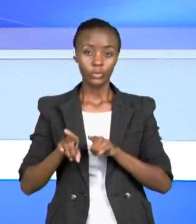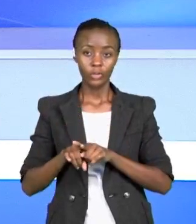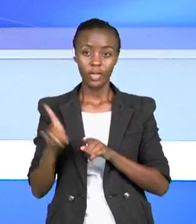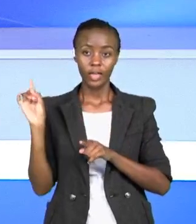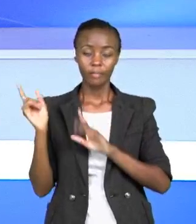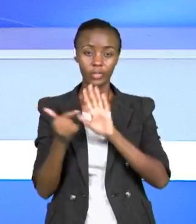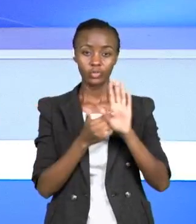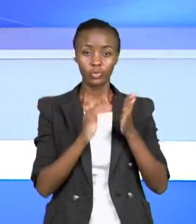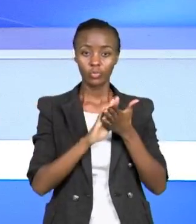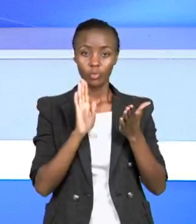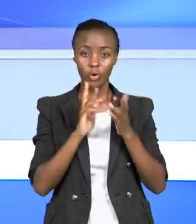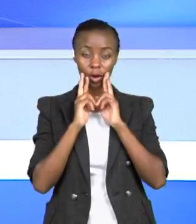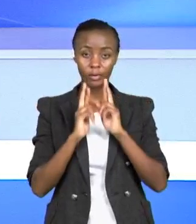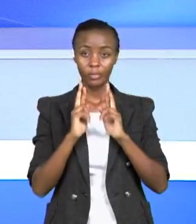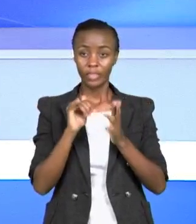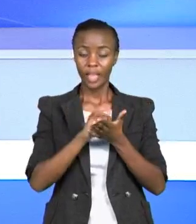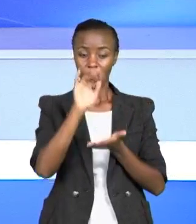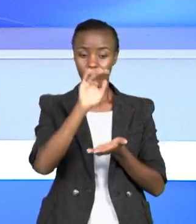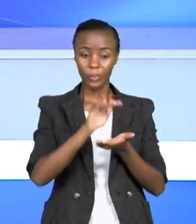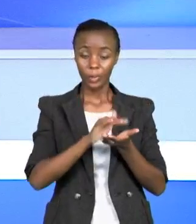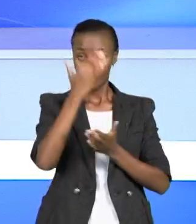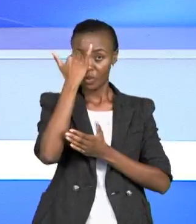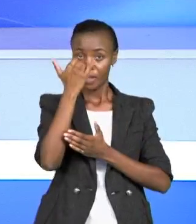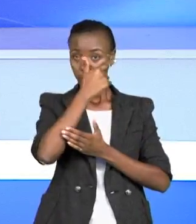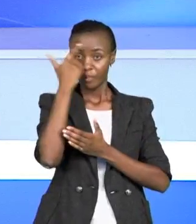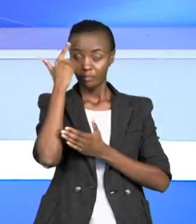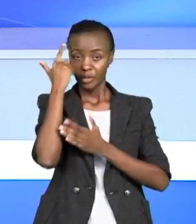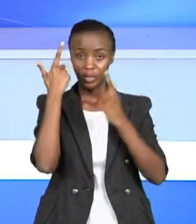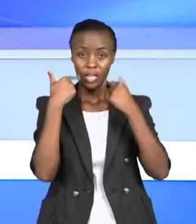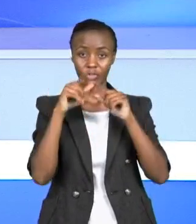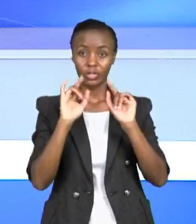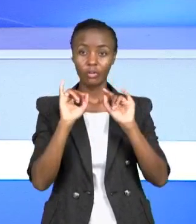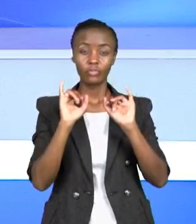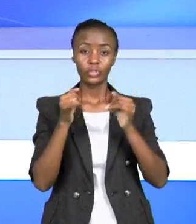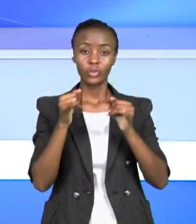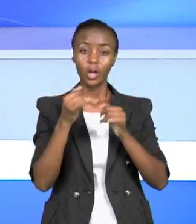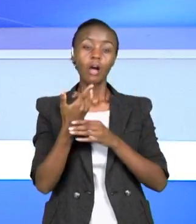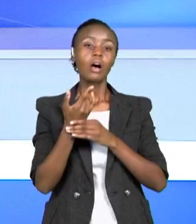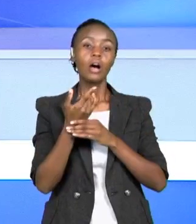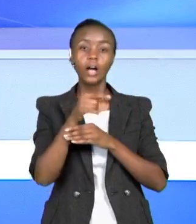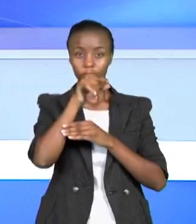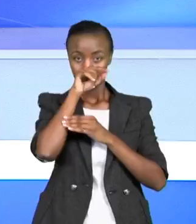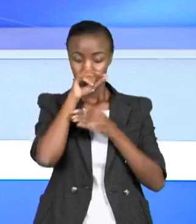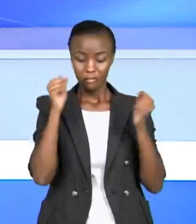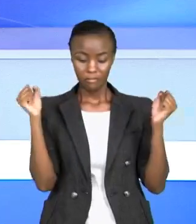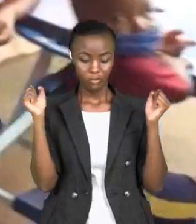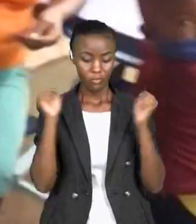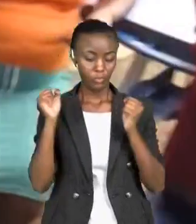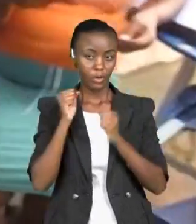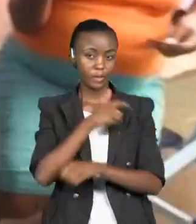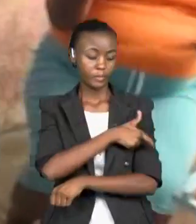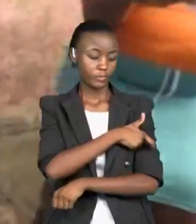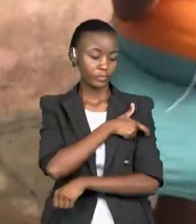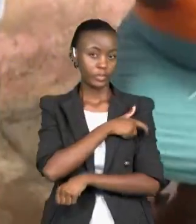KARIUKI reports that the drop has been attributed to the introduction of malaria vaccine in 2019.